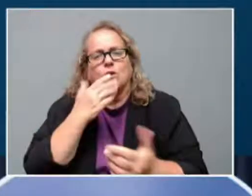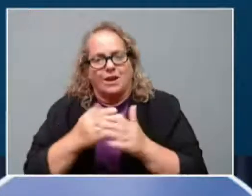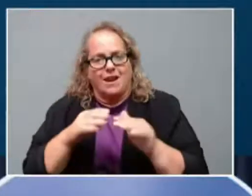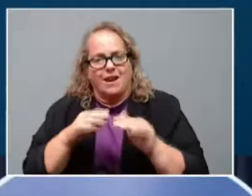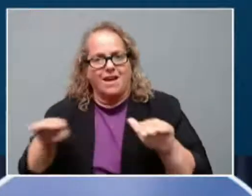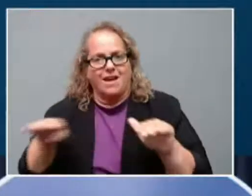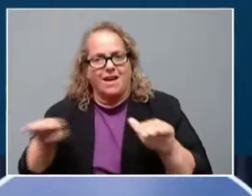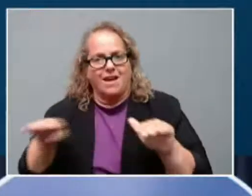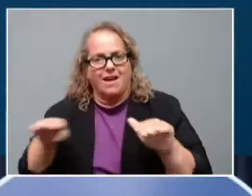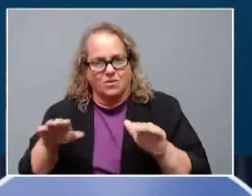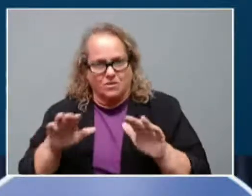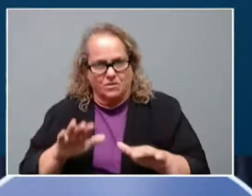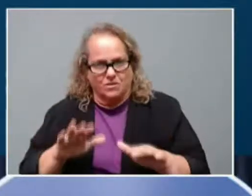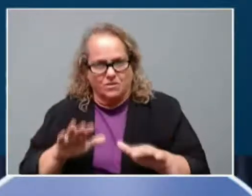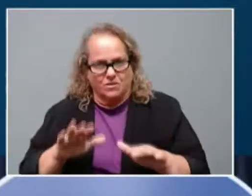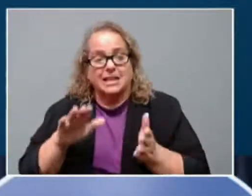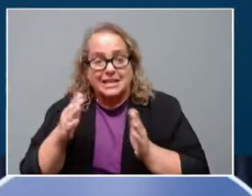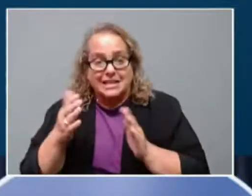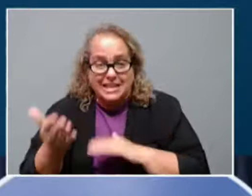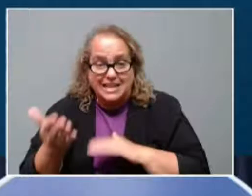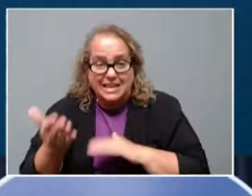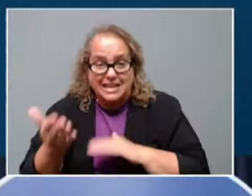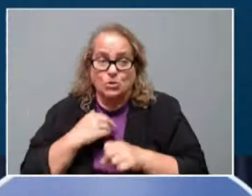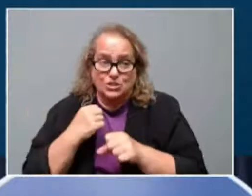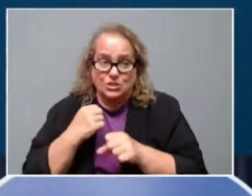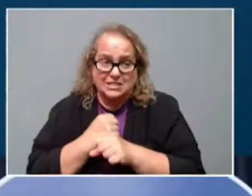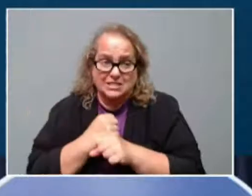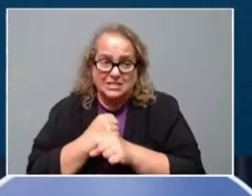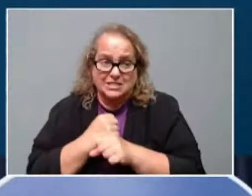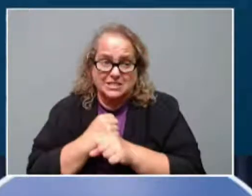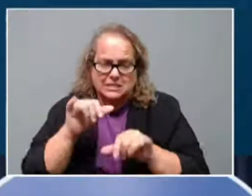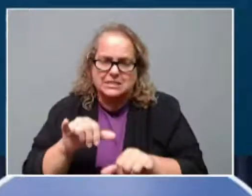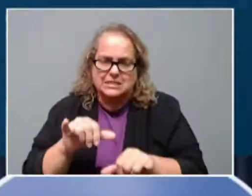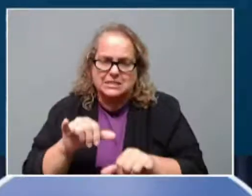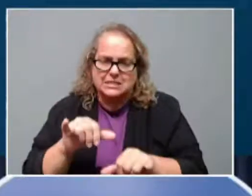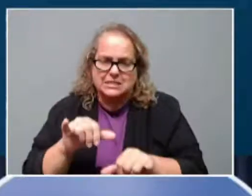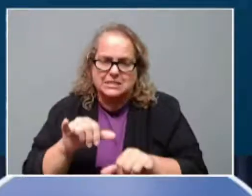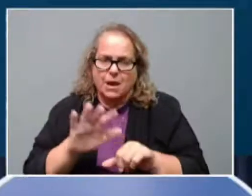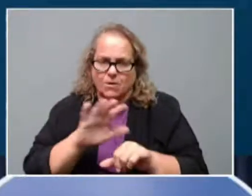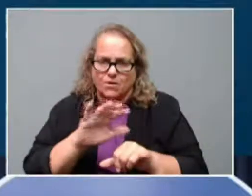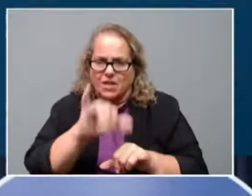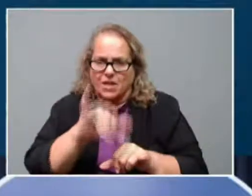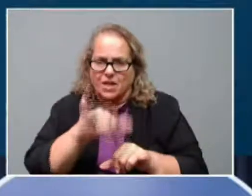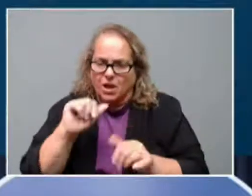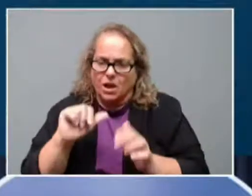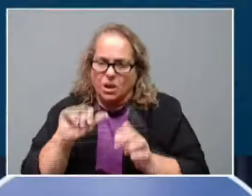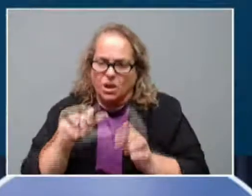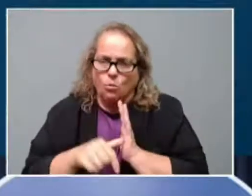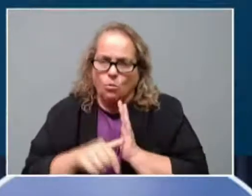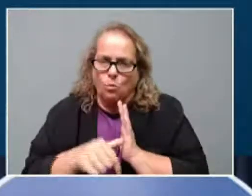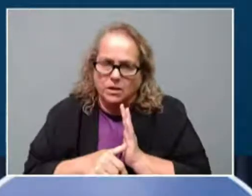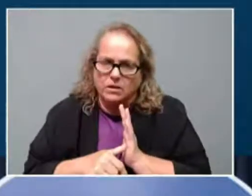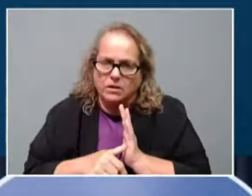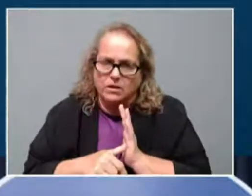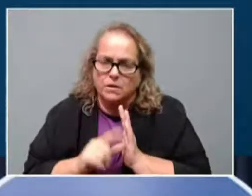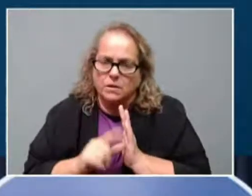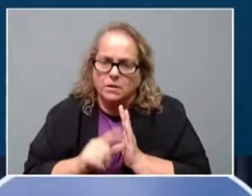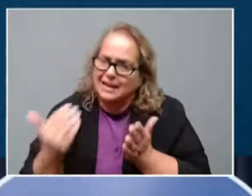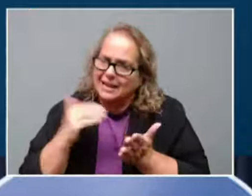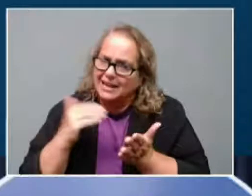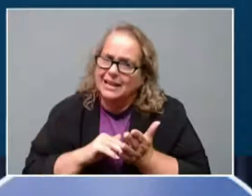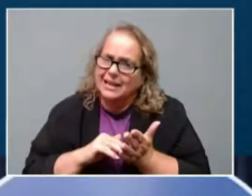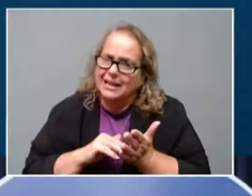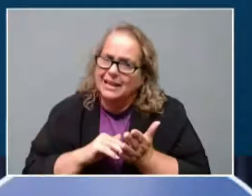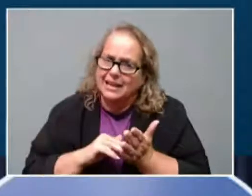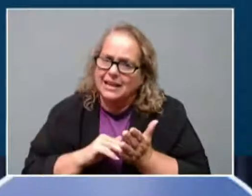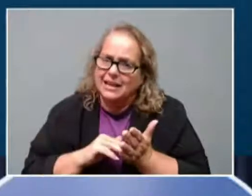our statistics have been about this for a little while. But again, it